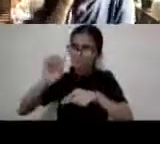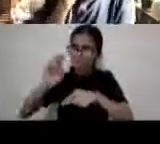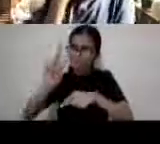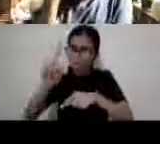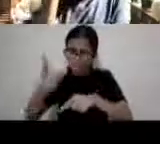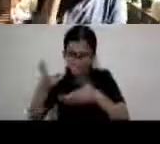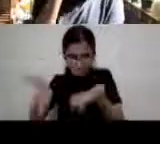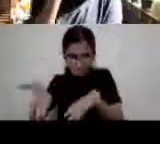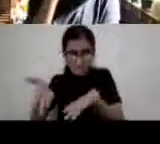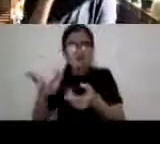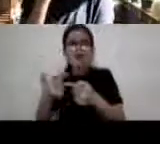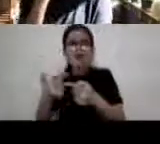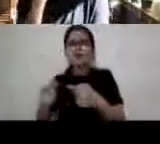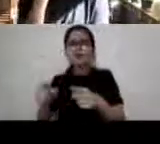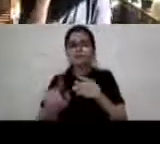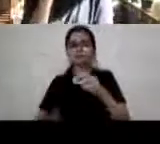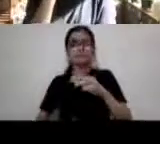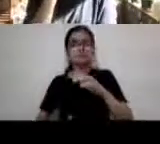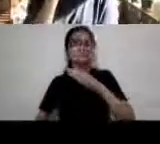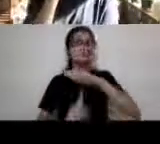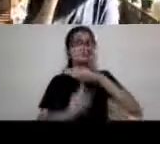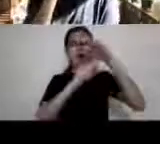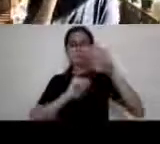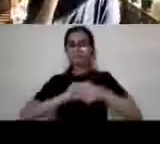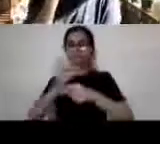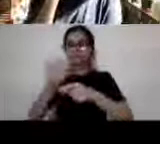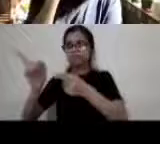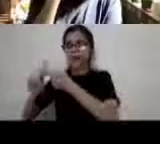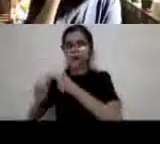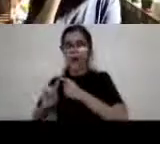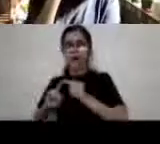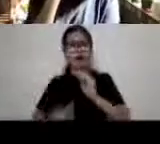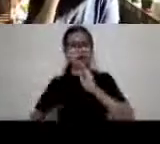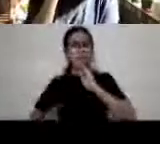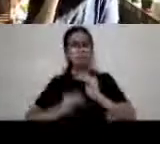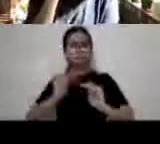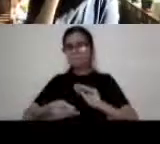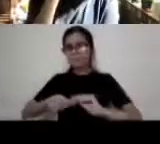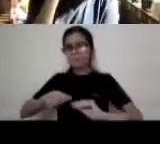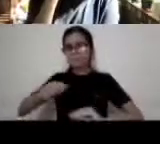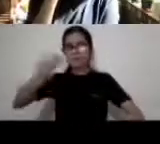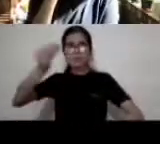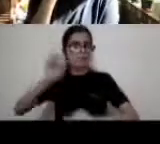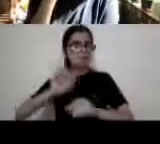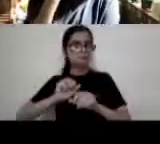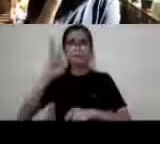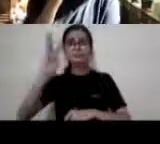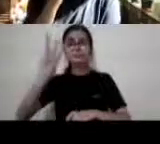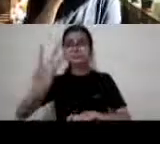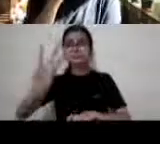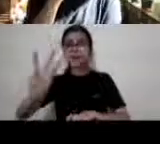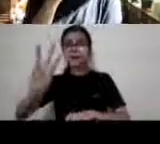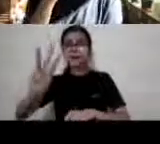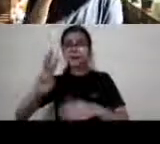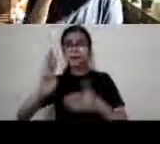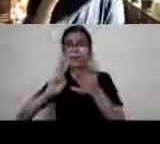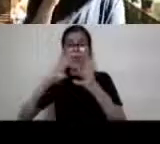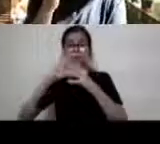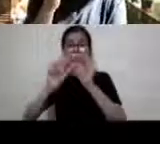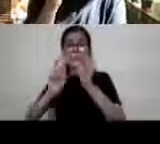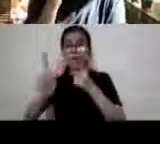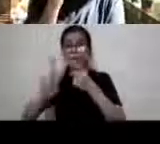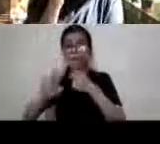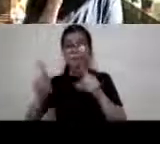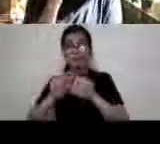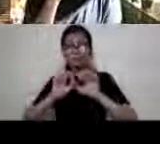time of the high peak of coronavirus, of the, I think it was the third wave we were facing. I can't remember